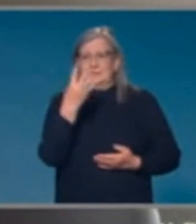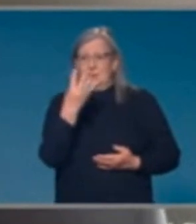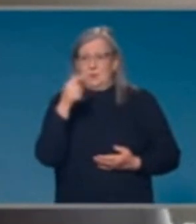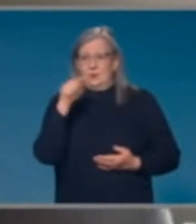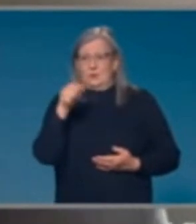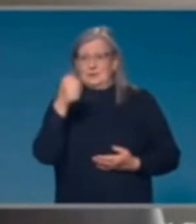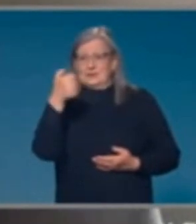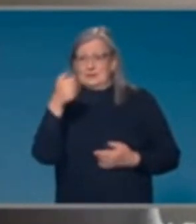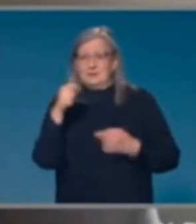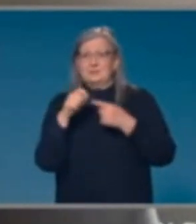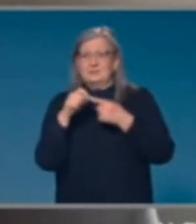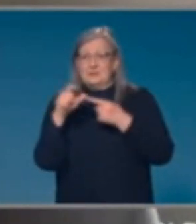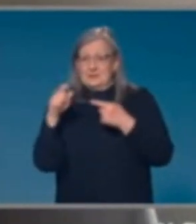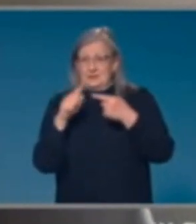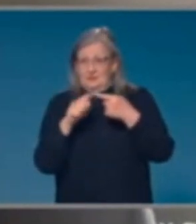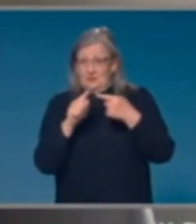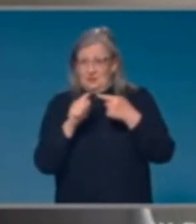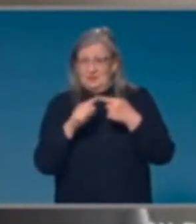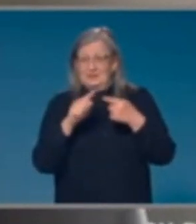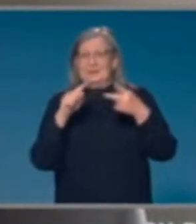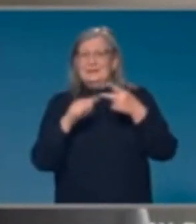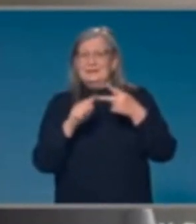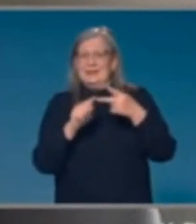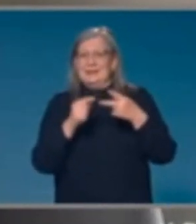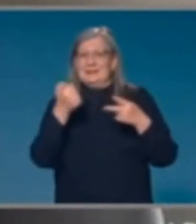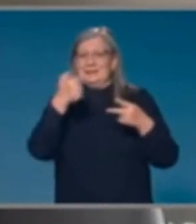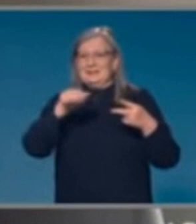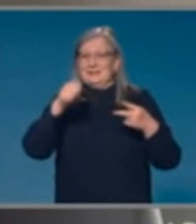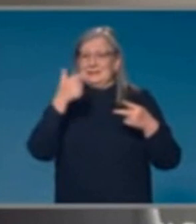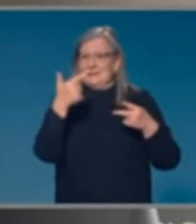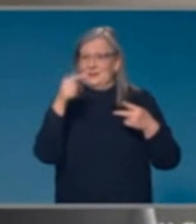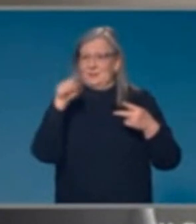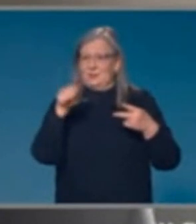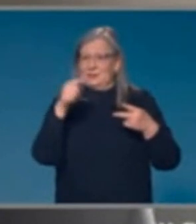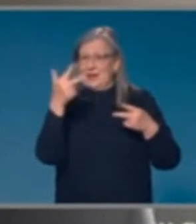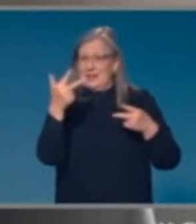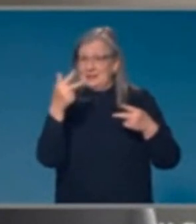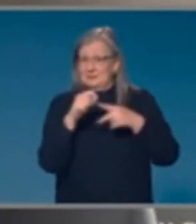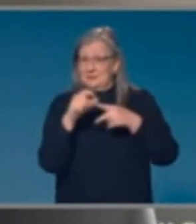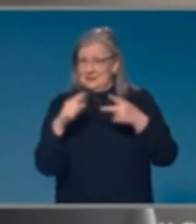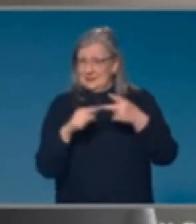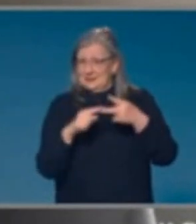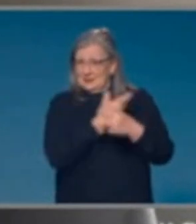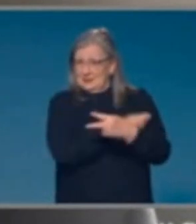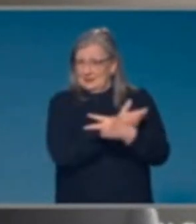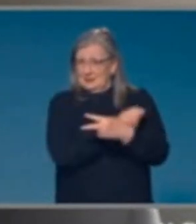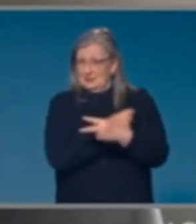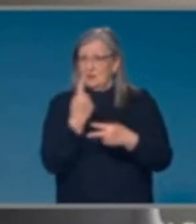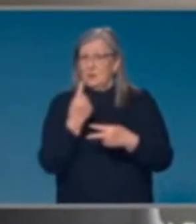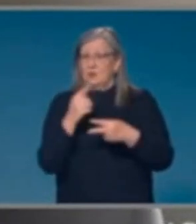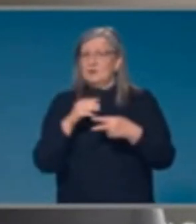and 67.8% of the eligible over 16 population that are fully